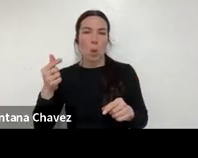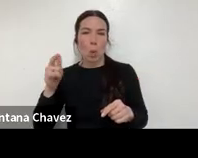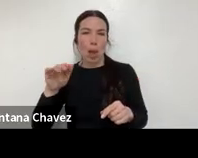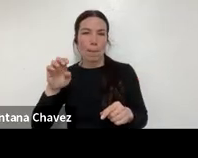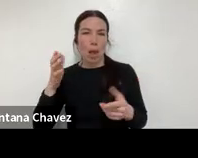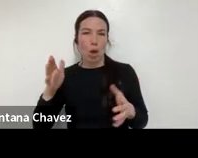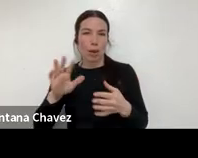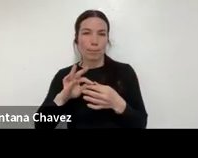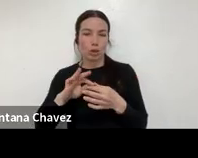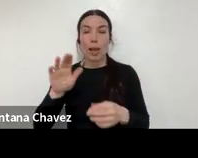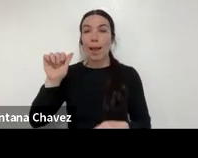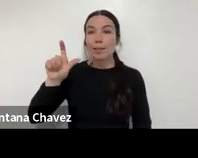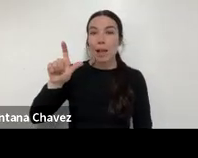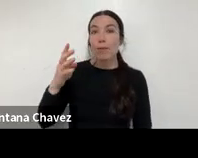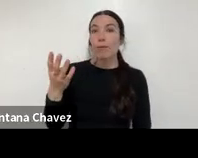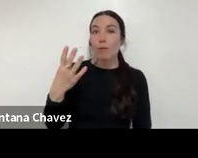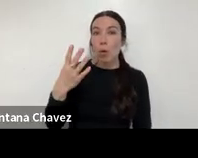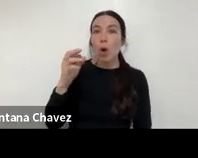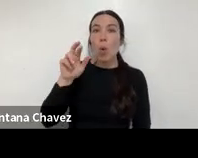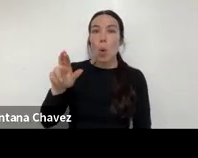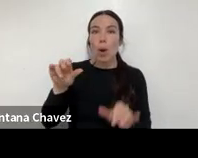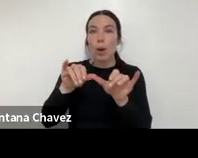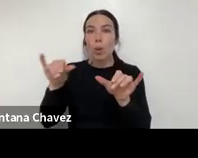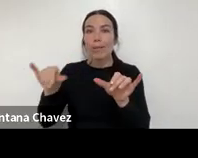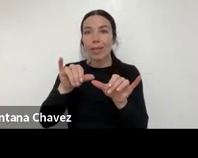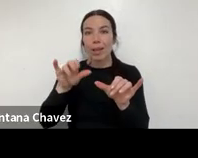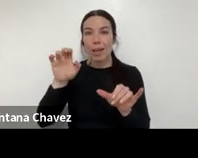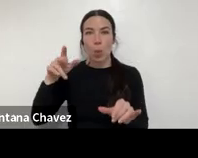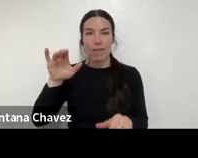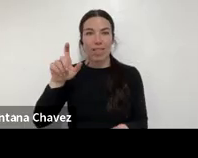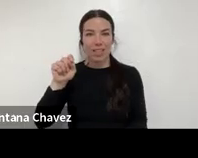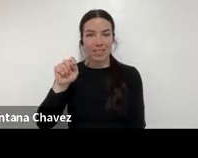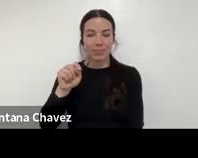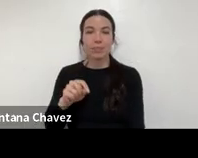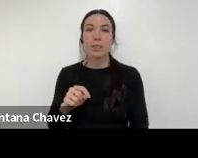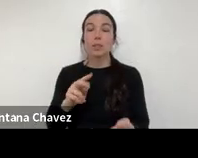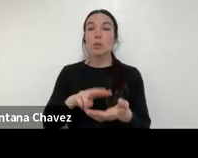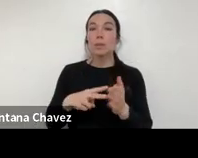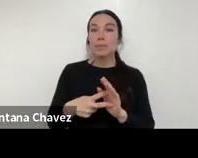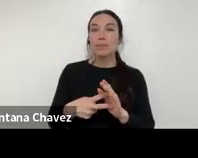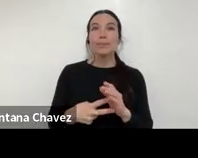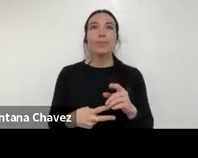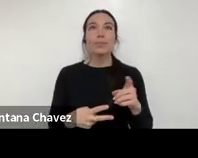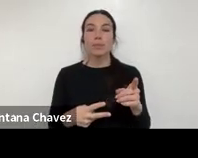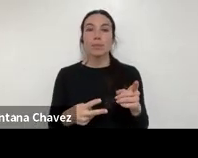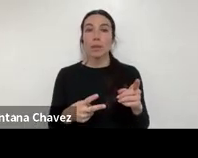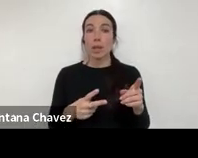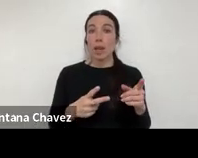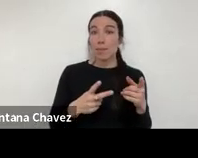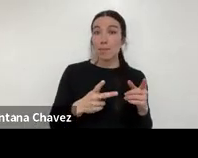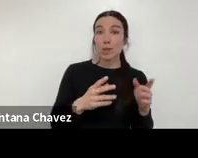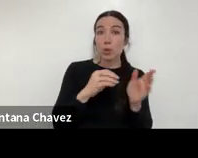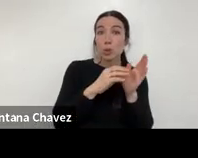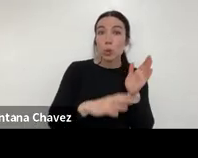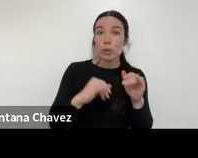equivalent. So basically, we want people who are certainly not beginners in